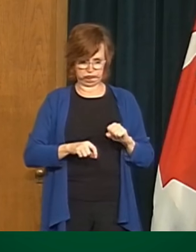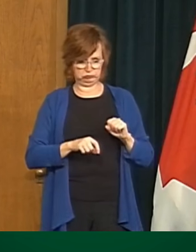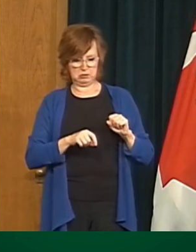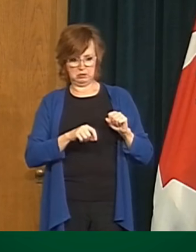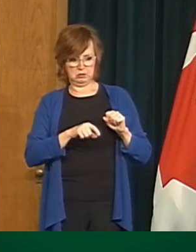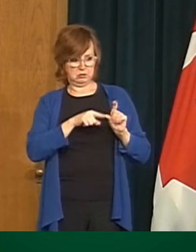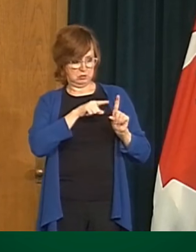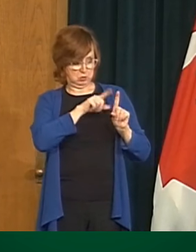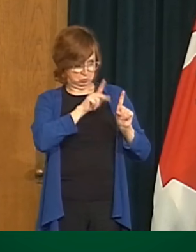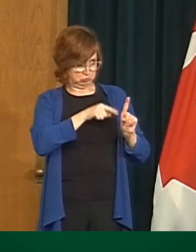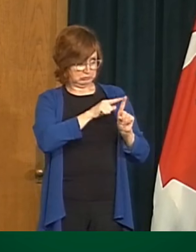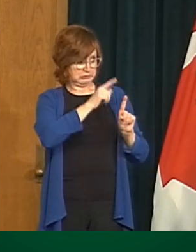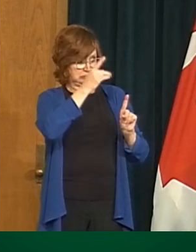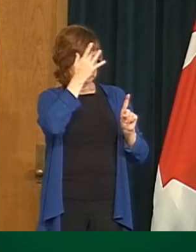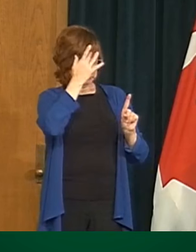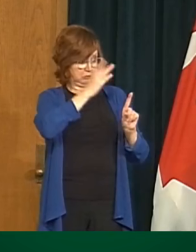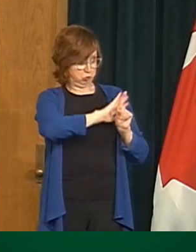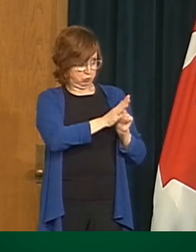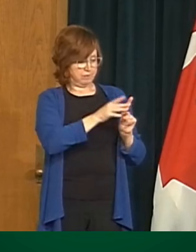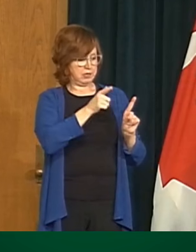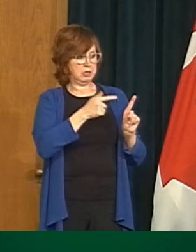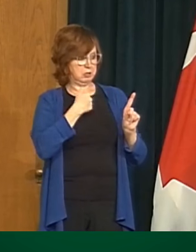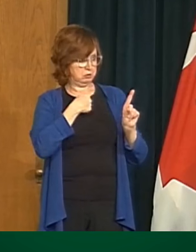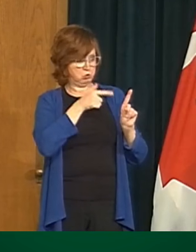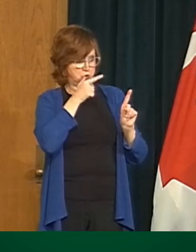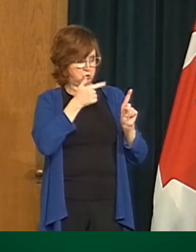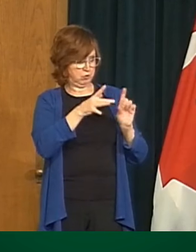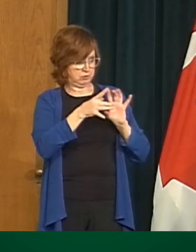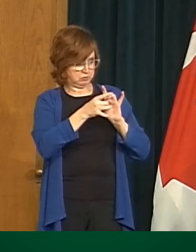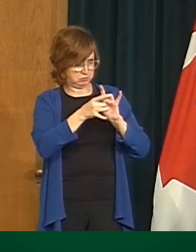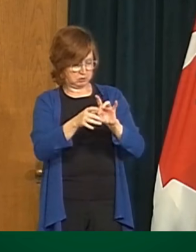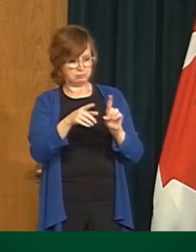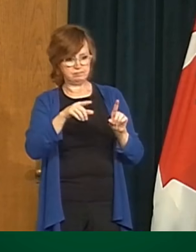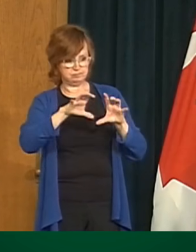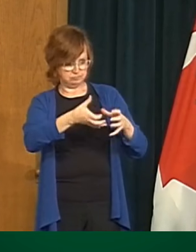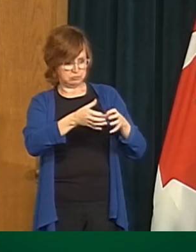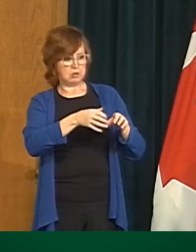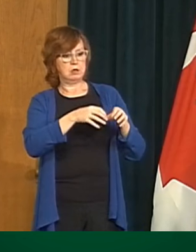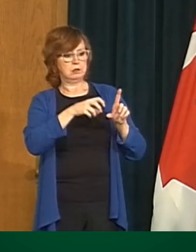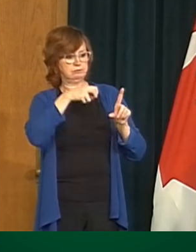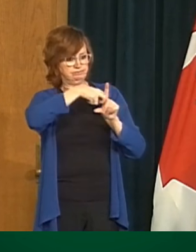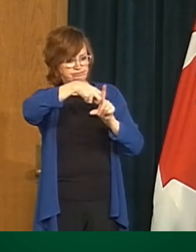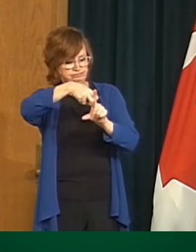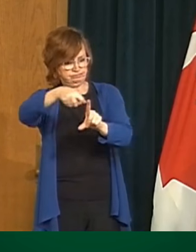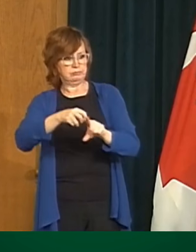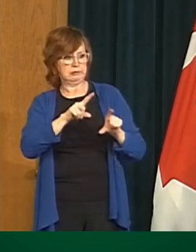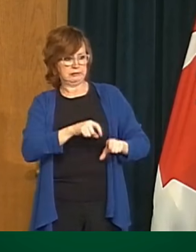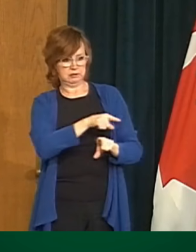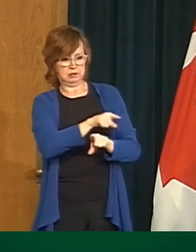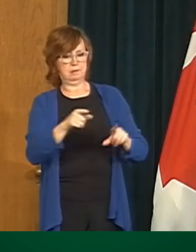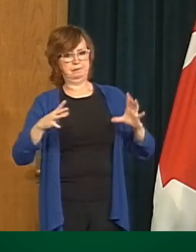with someone that has been tested positive for COVID-19, but are also going beyond that in